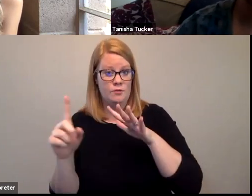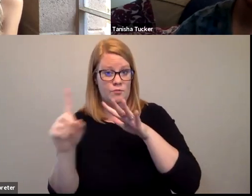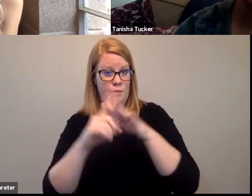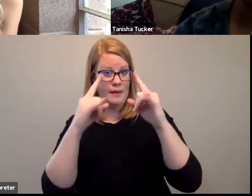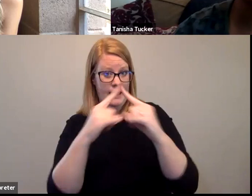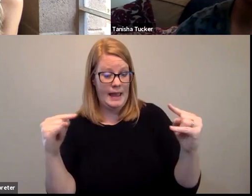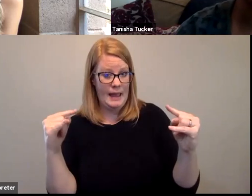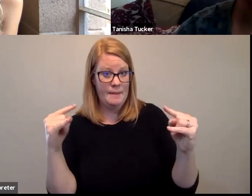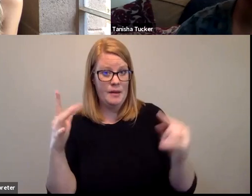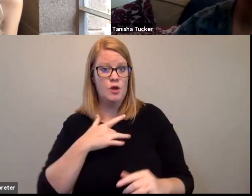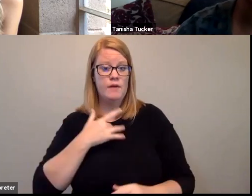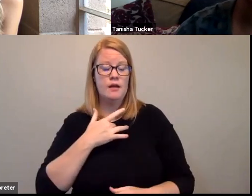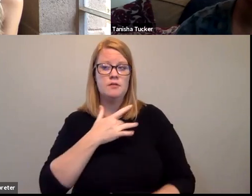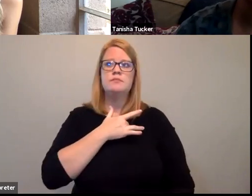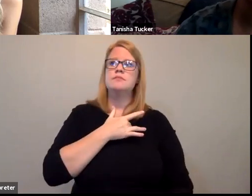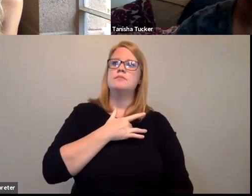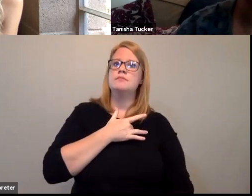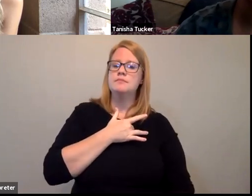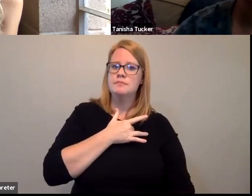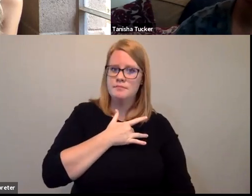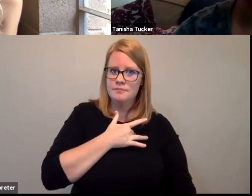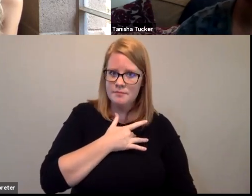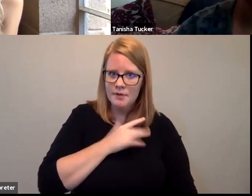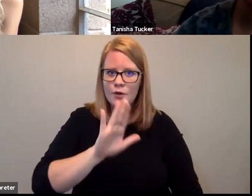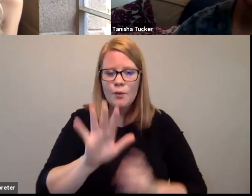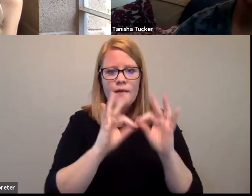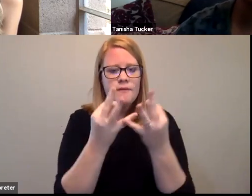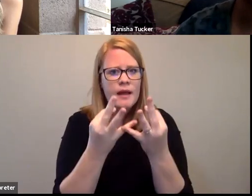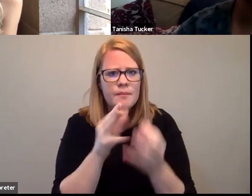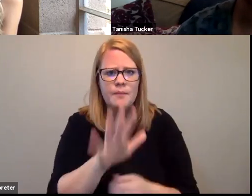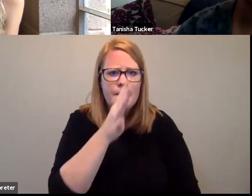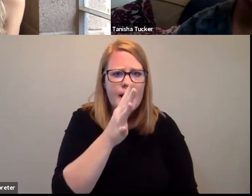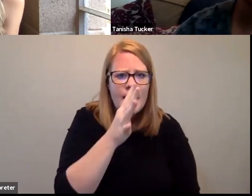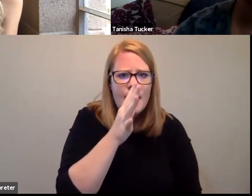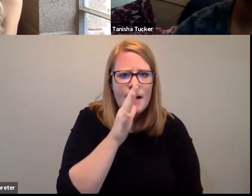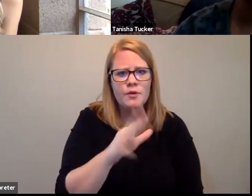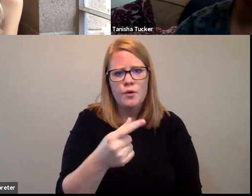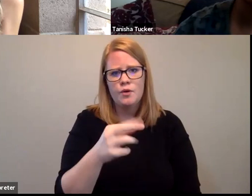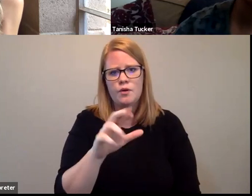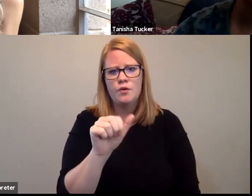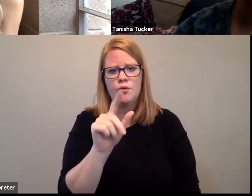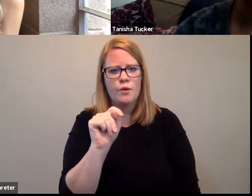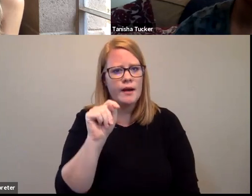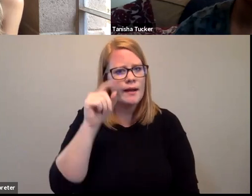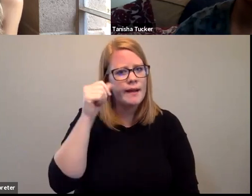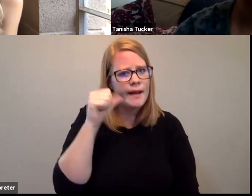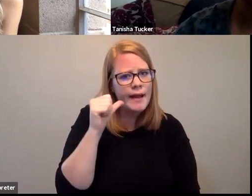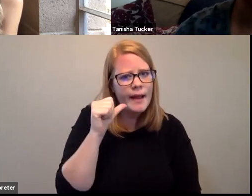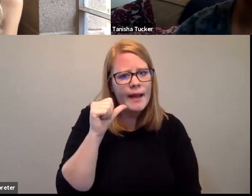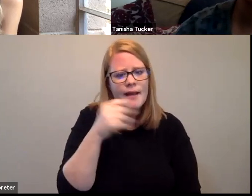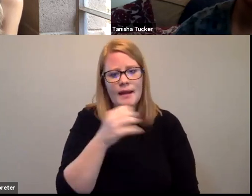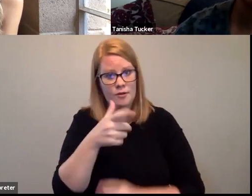from your great aunt and your mother and you, in terms of inviting